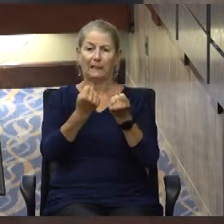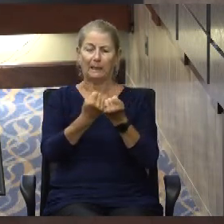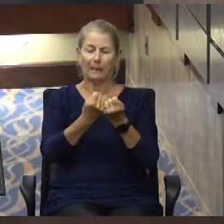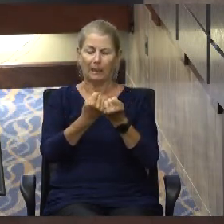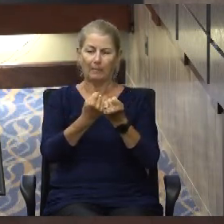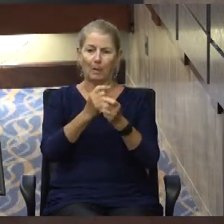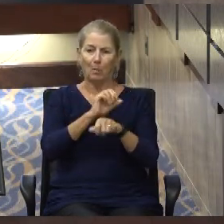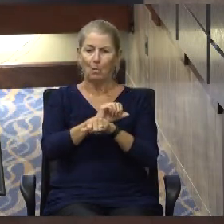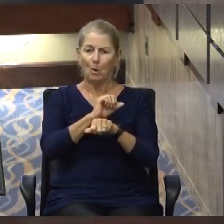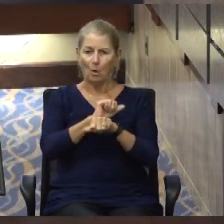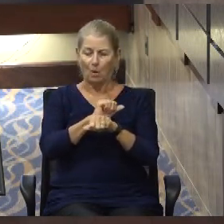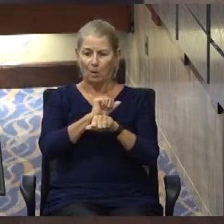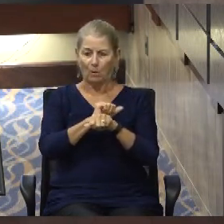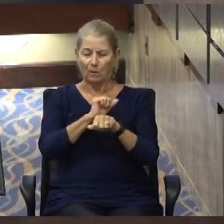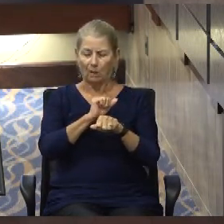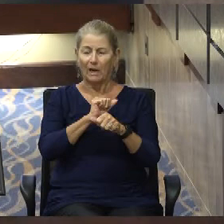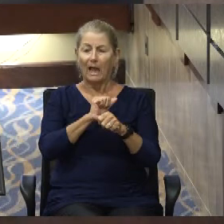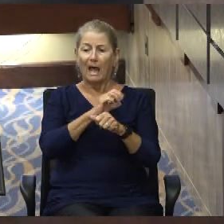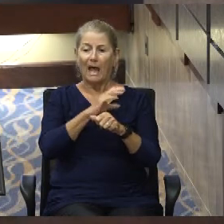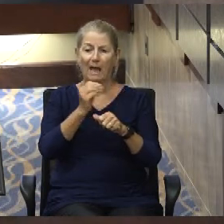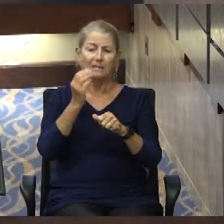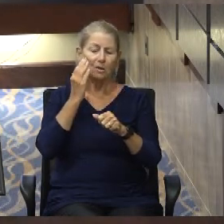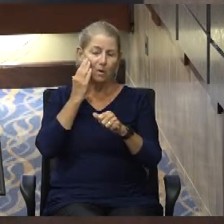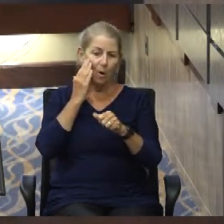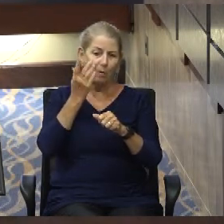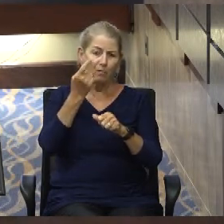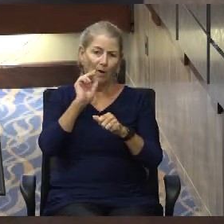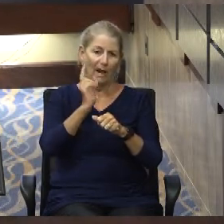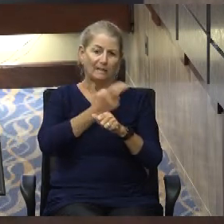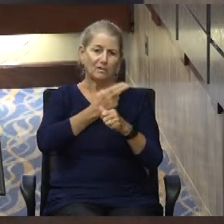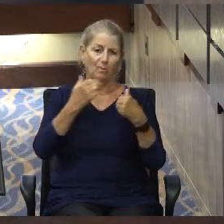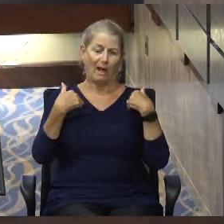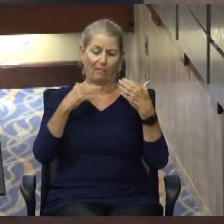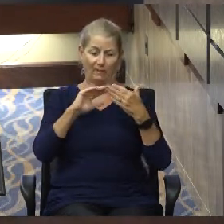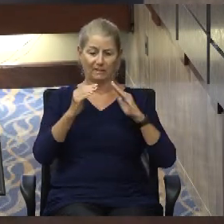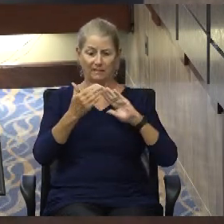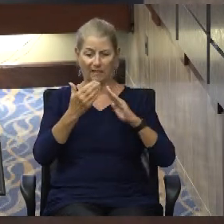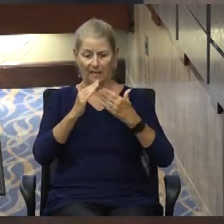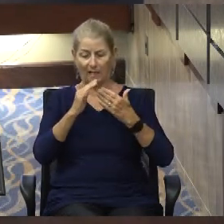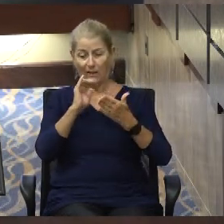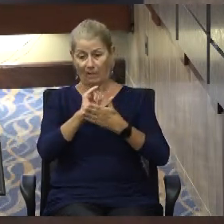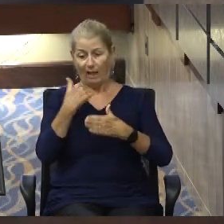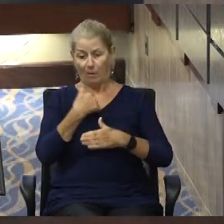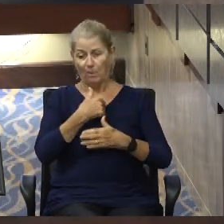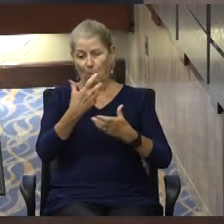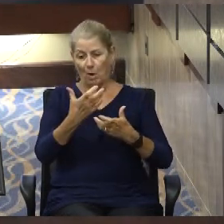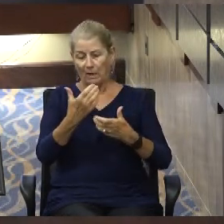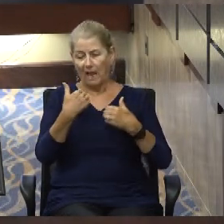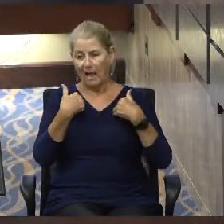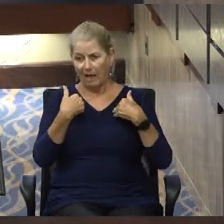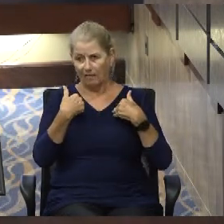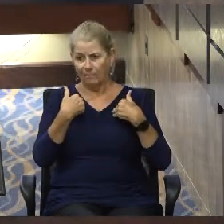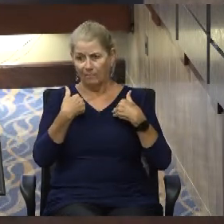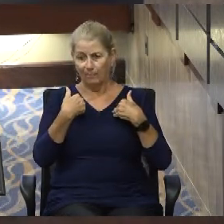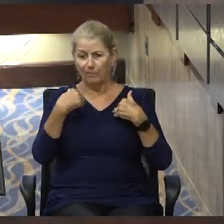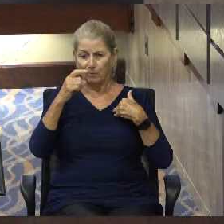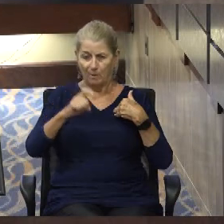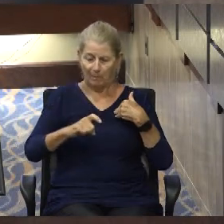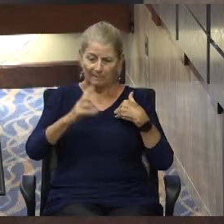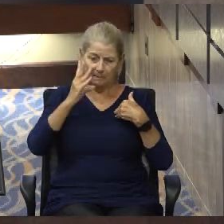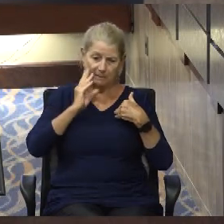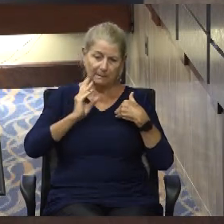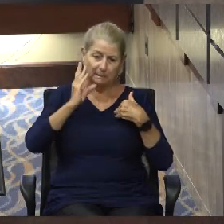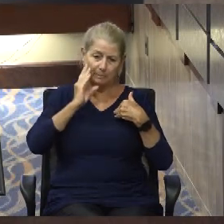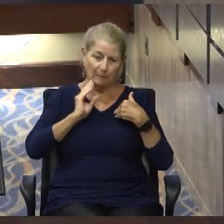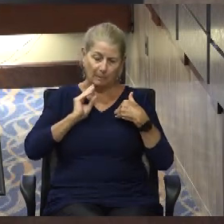this point, and know that for us to have the city that we want to have, we must go through growing pains